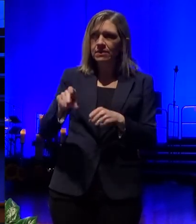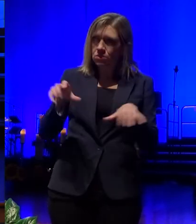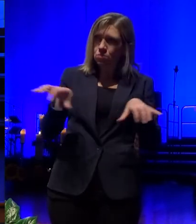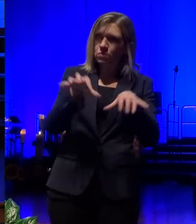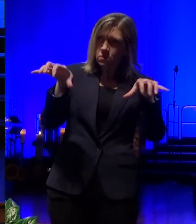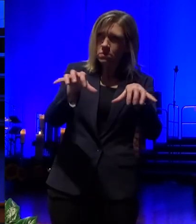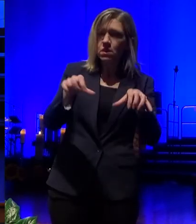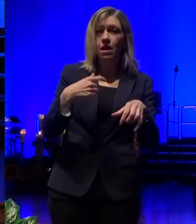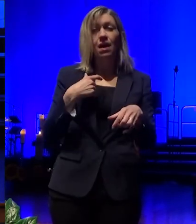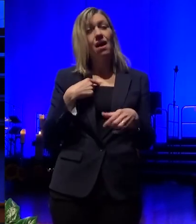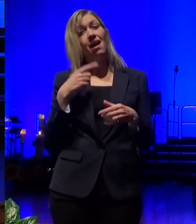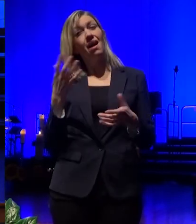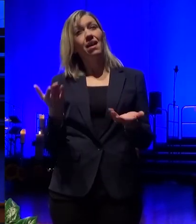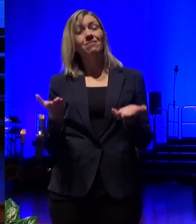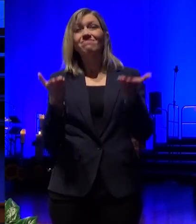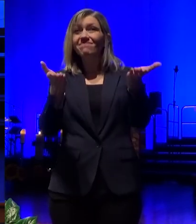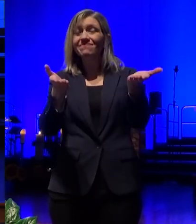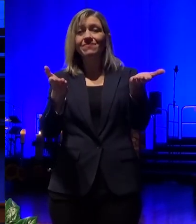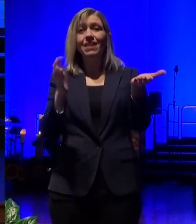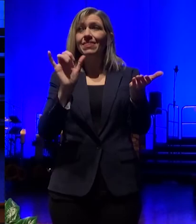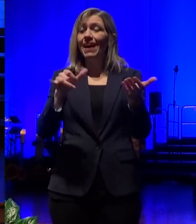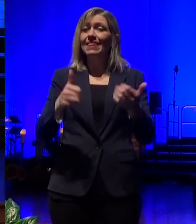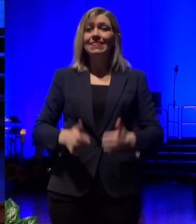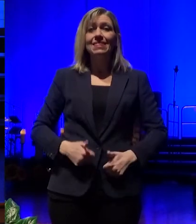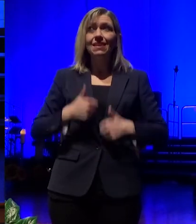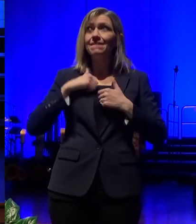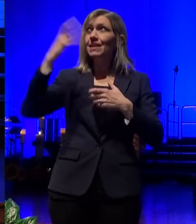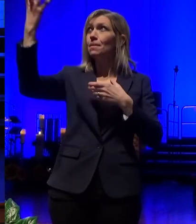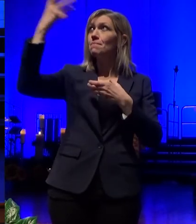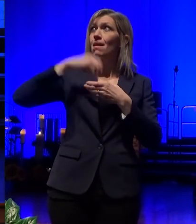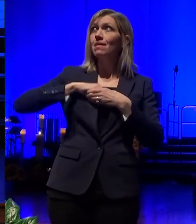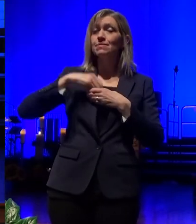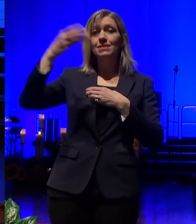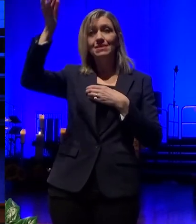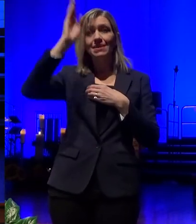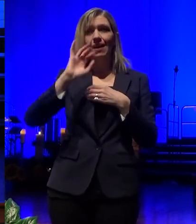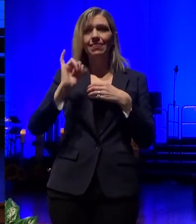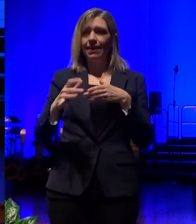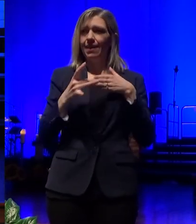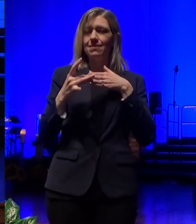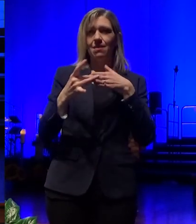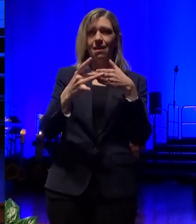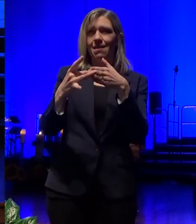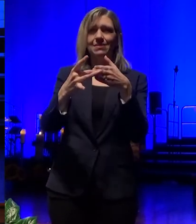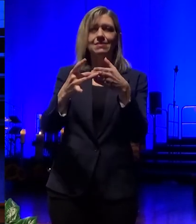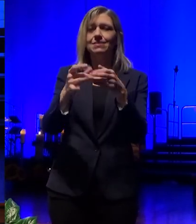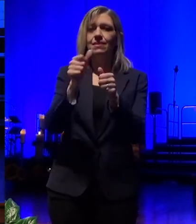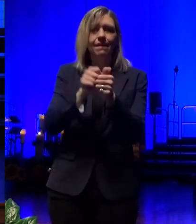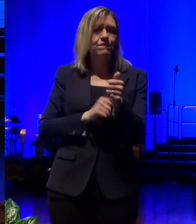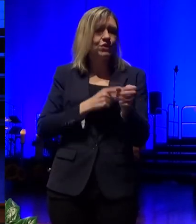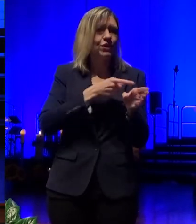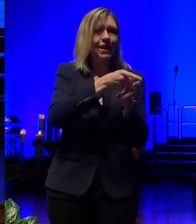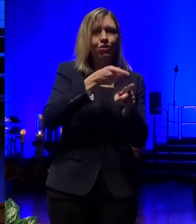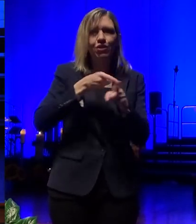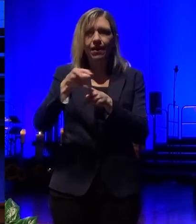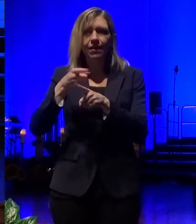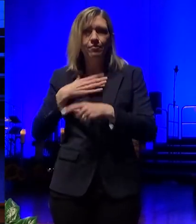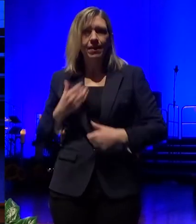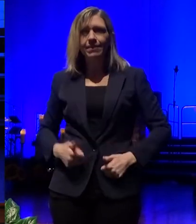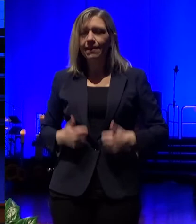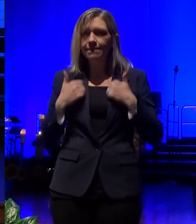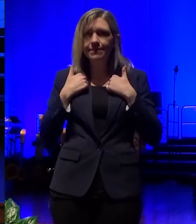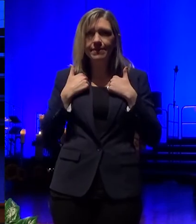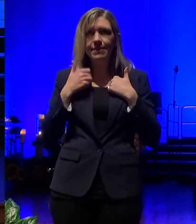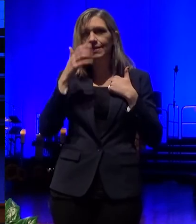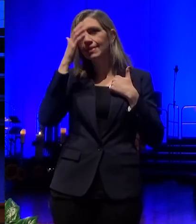I would say that being that living embodiment of the divine then also guides me in every area of the life